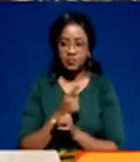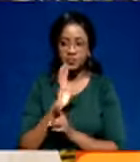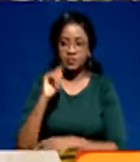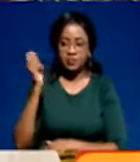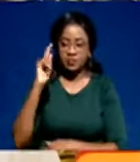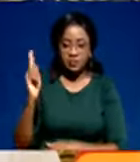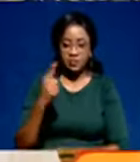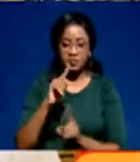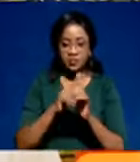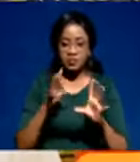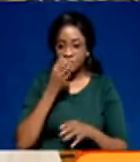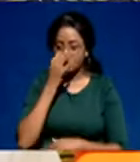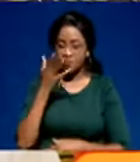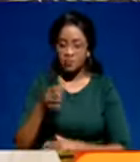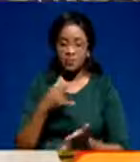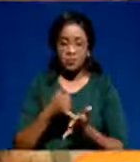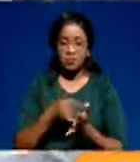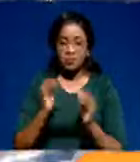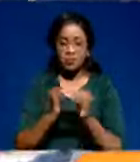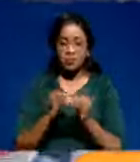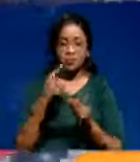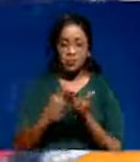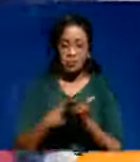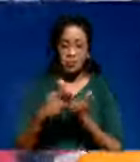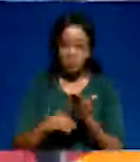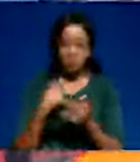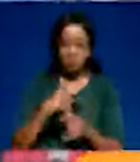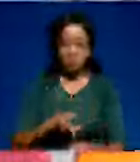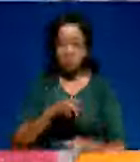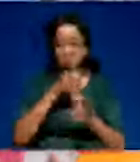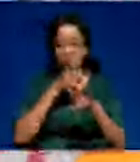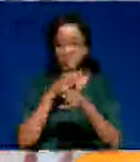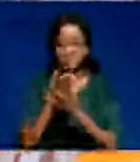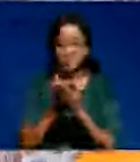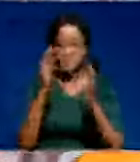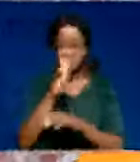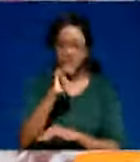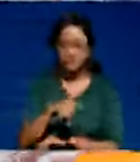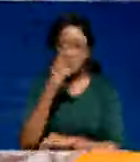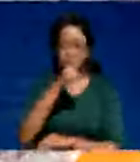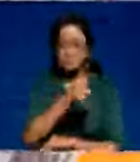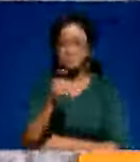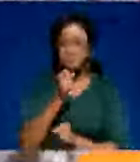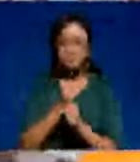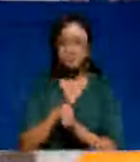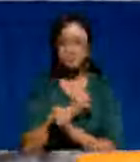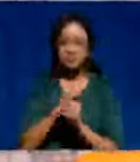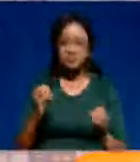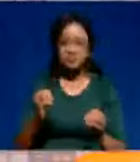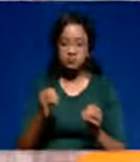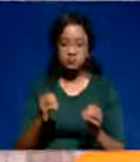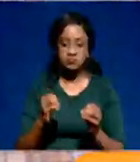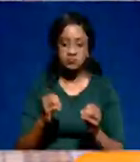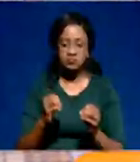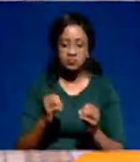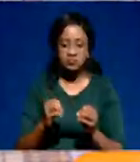Ruto, who chaired the joint parliamentary group meeting, took a swipe at the lawmakers whom he accused of being absent in their constituencies